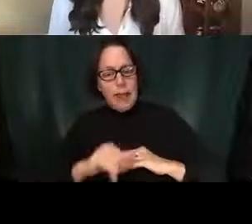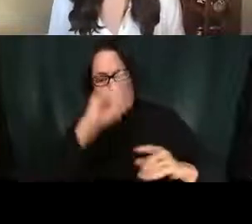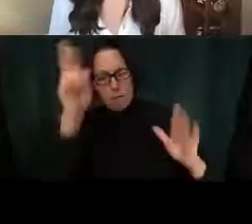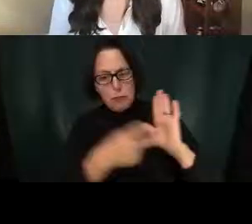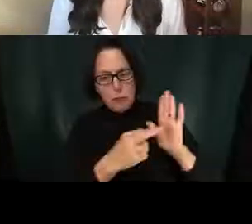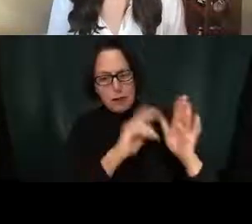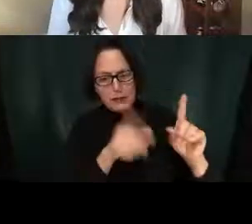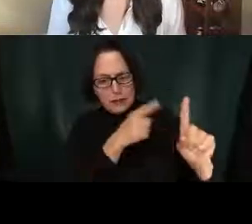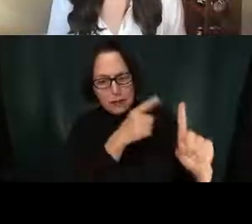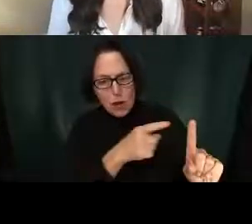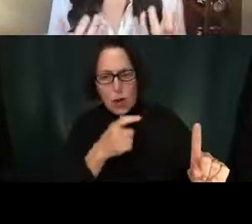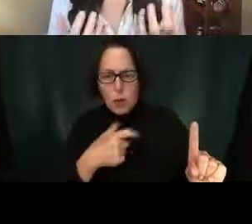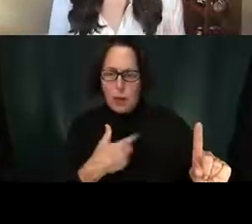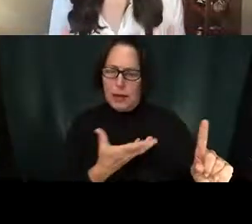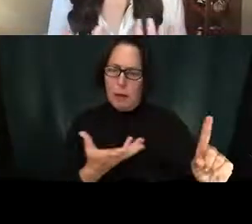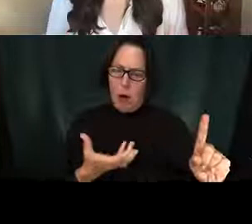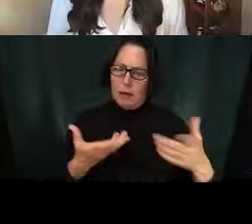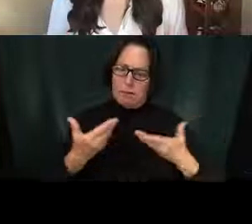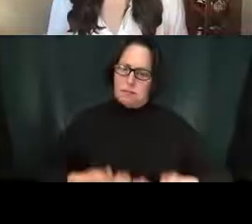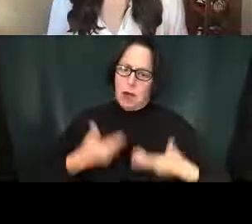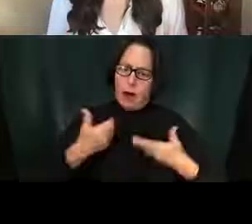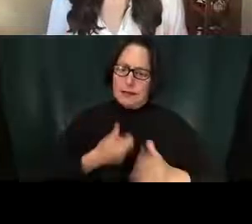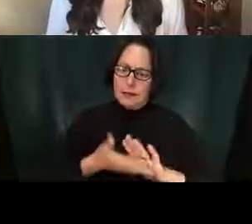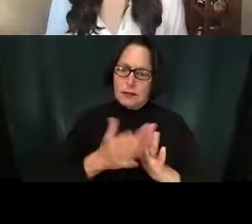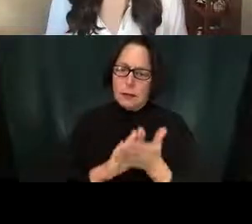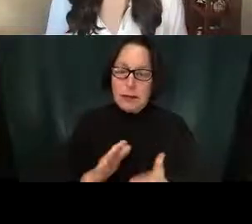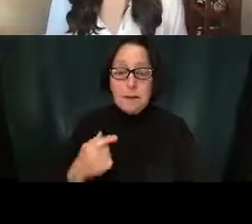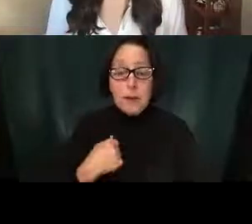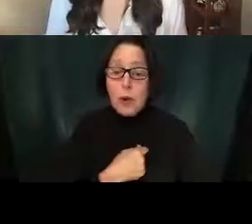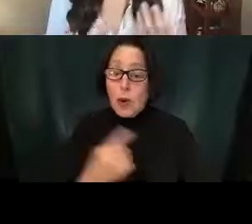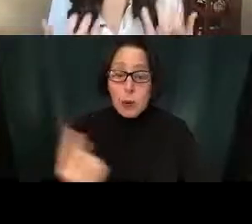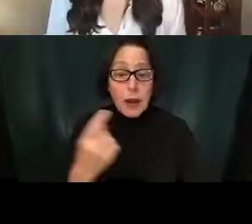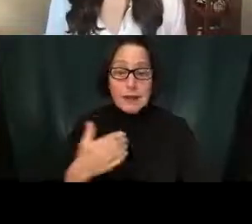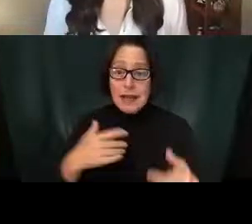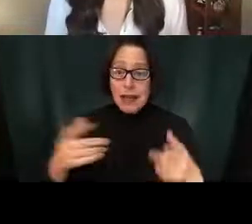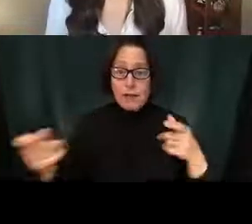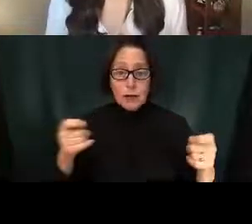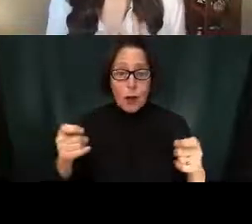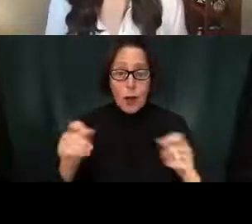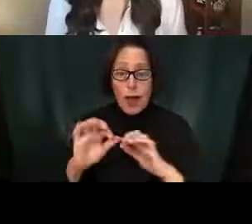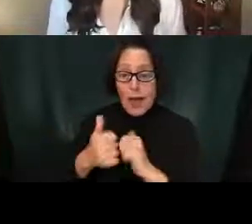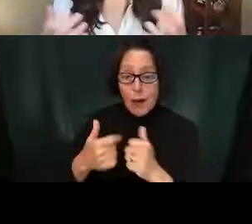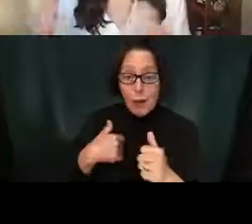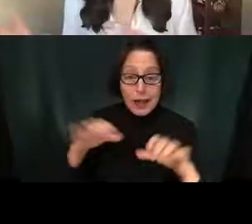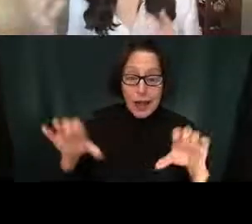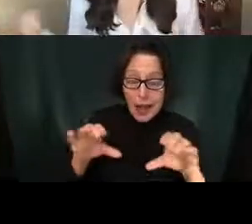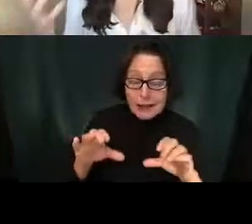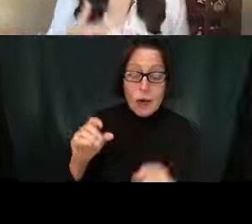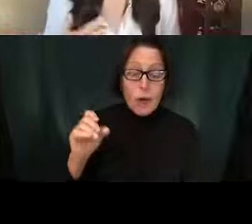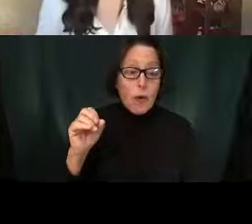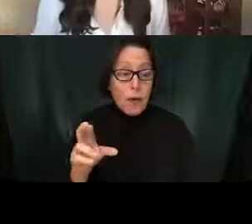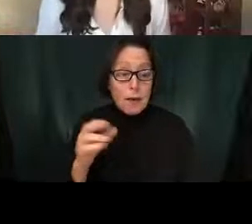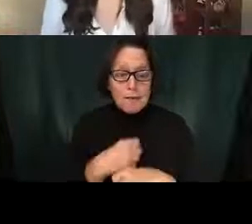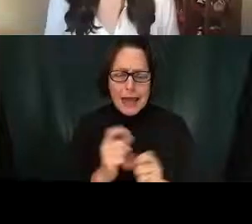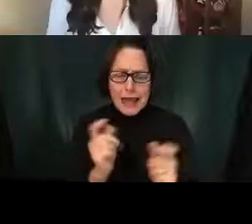want to be? And so we always have control over how we act, or